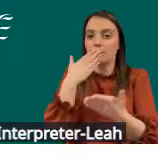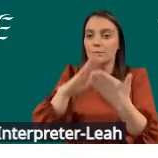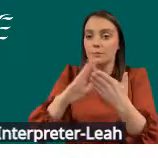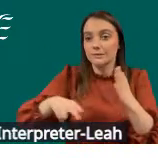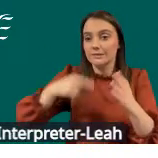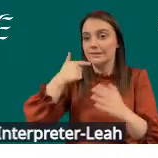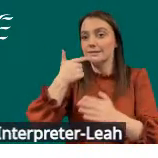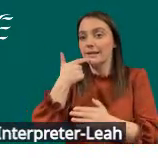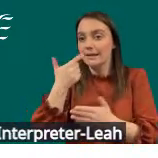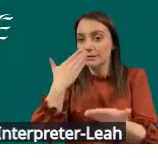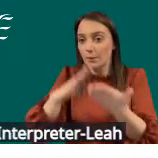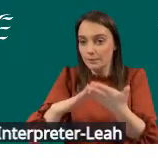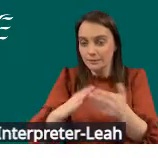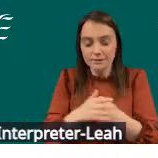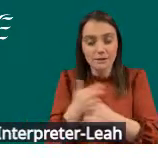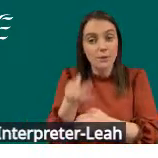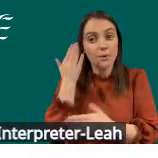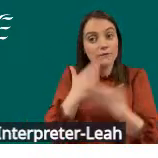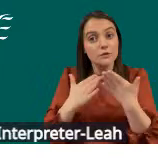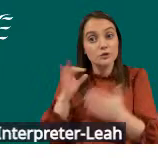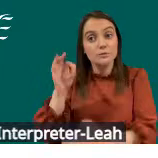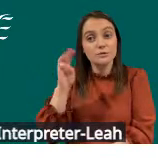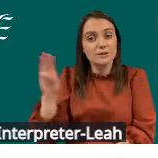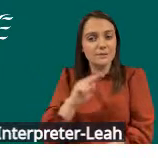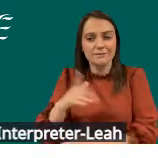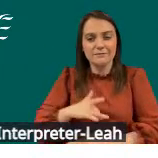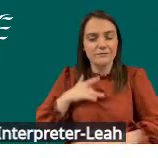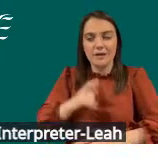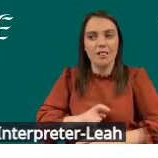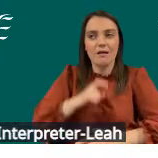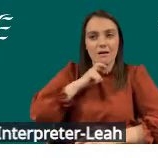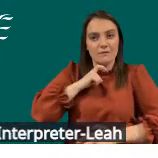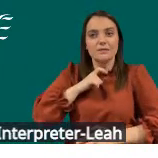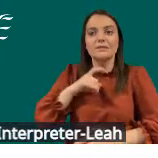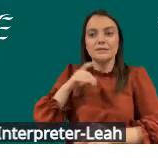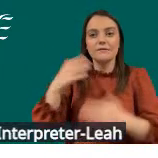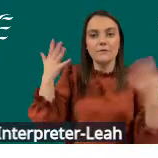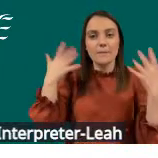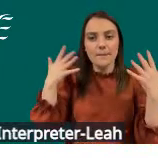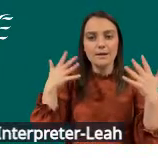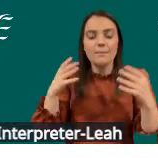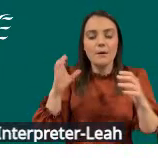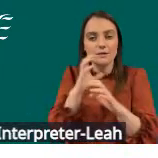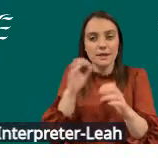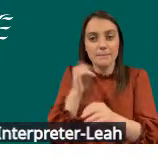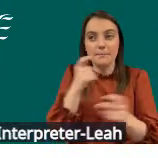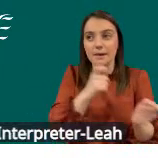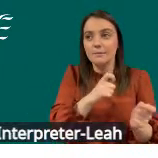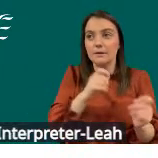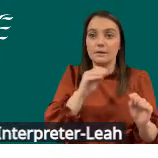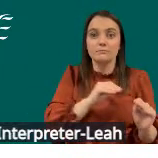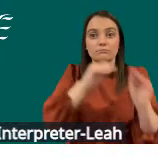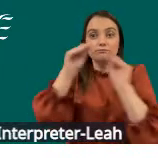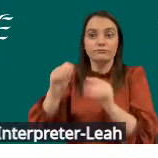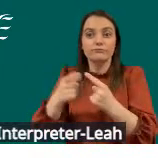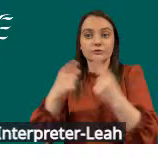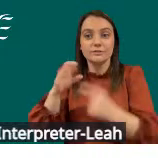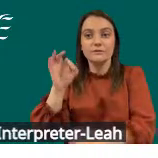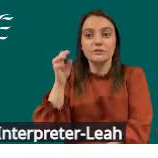And if there are some GPs who aren't that confident about menopause care, you might get directed to the GP that's most confident with